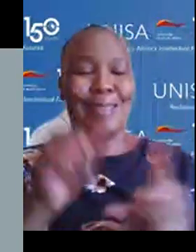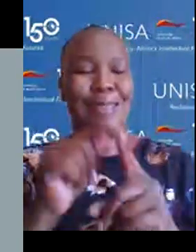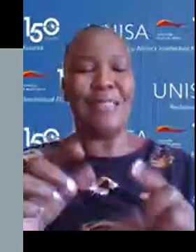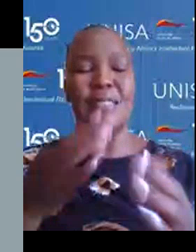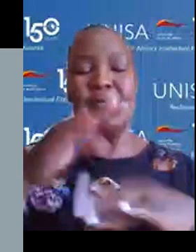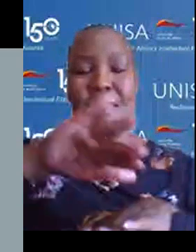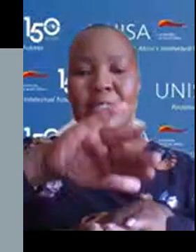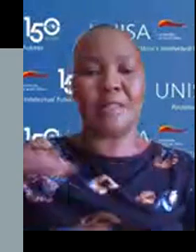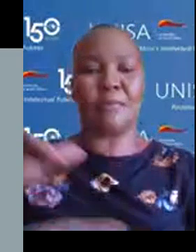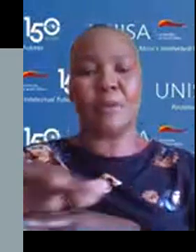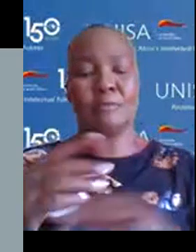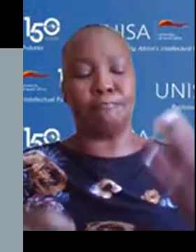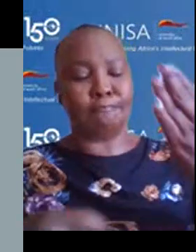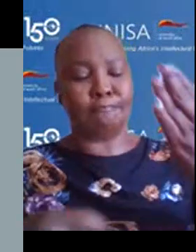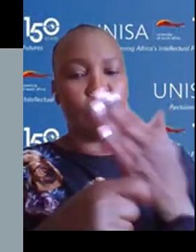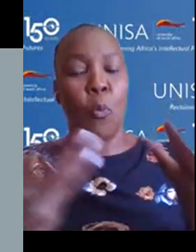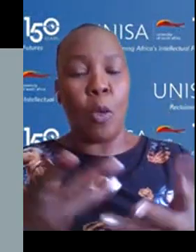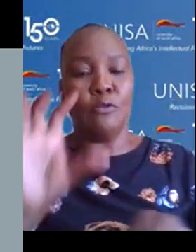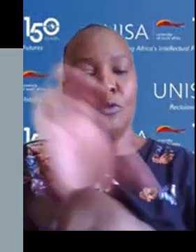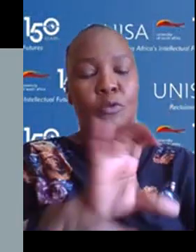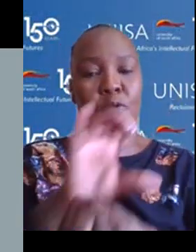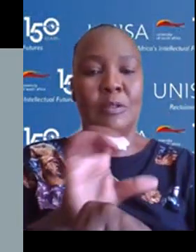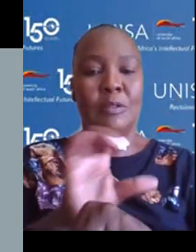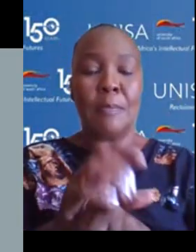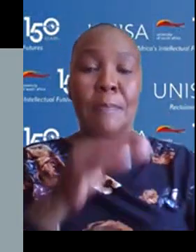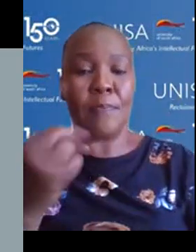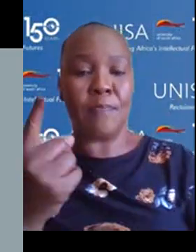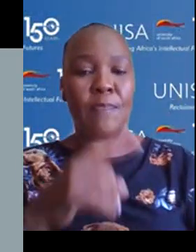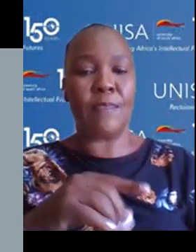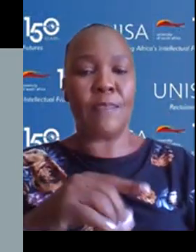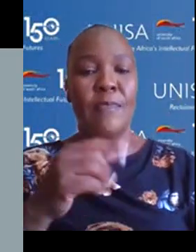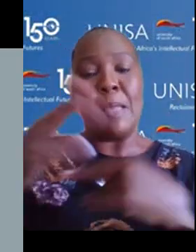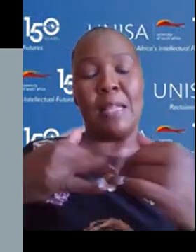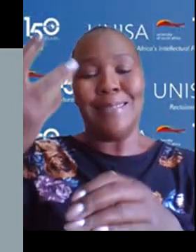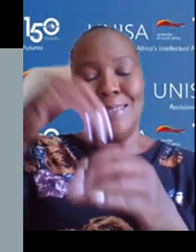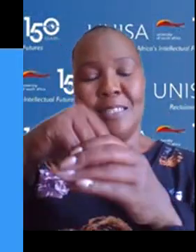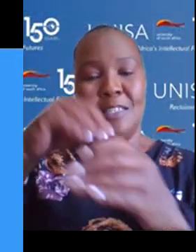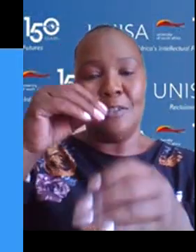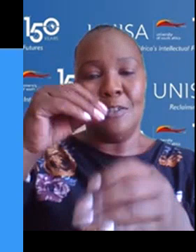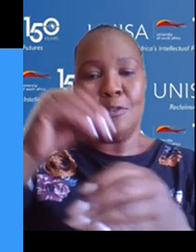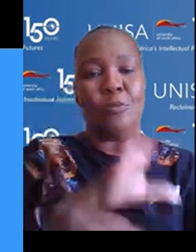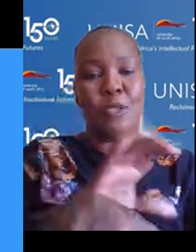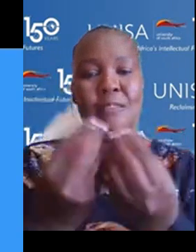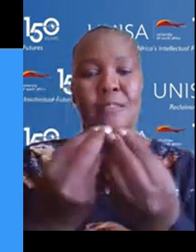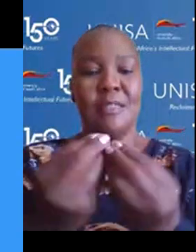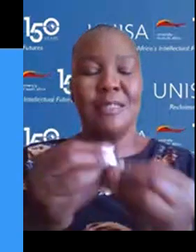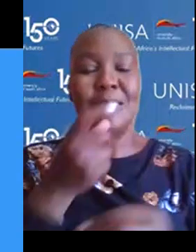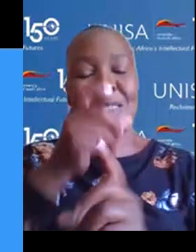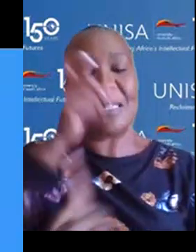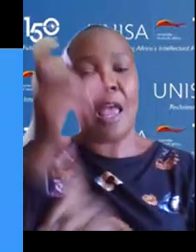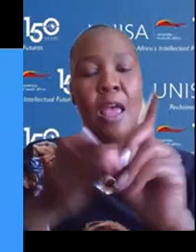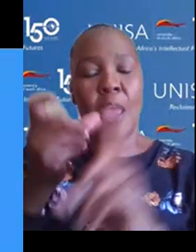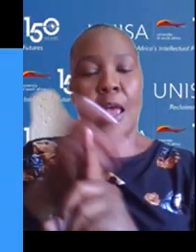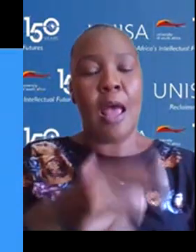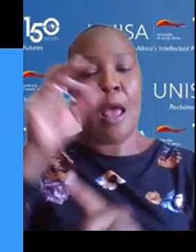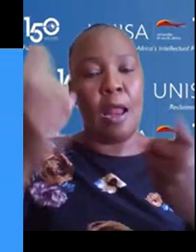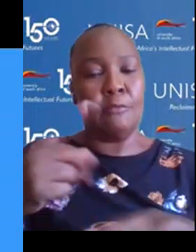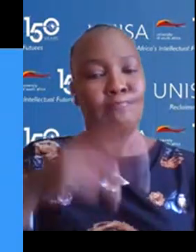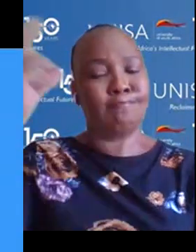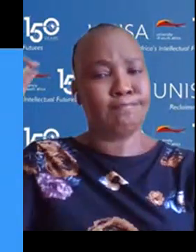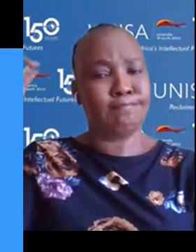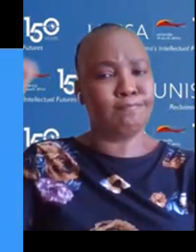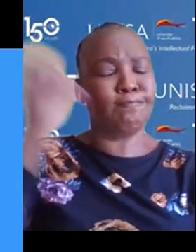must physically plug into your computer. In other cases, the monitor is built into the computing device. The speakers allow you to listen to sound that comes